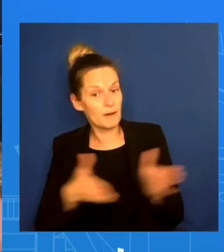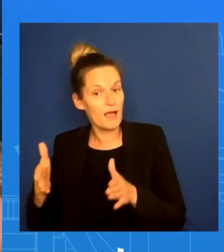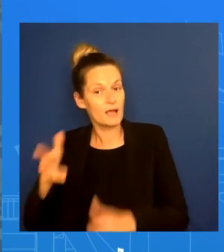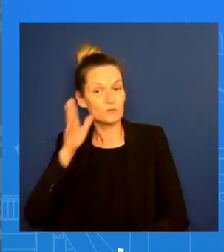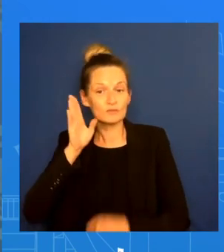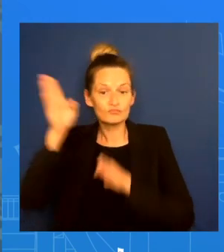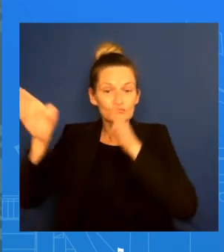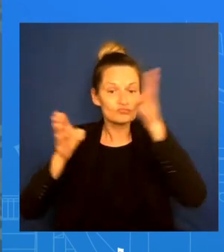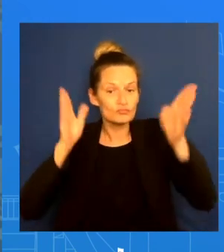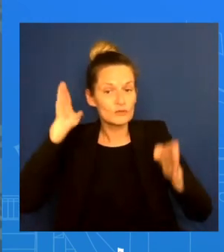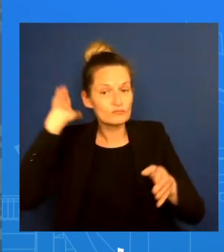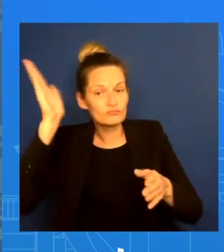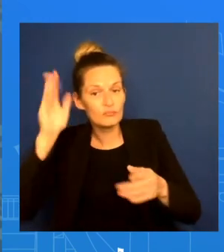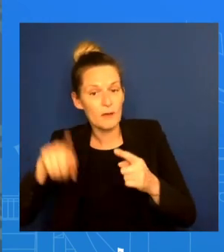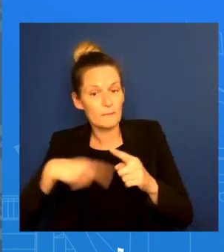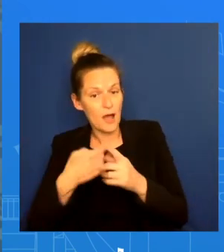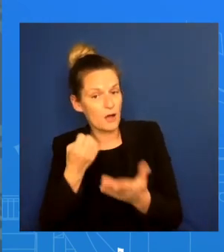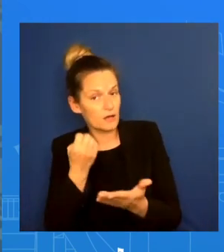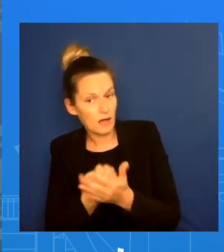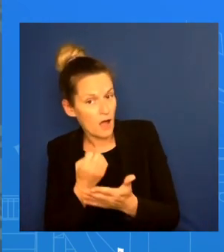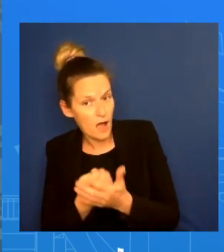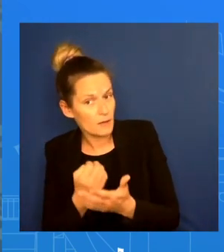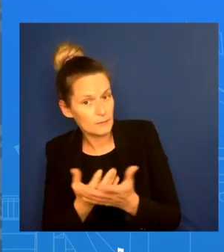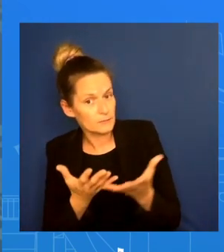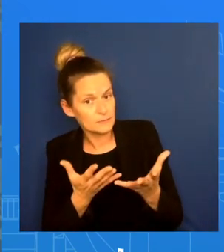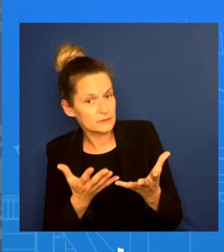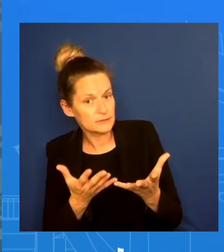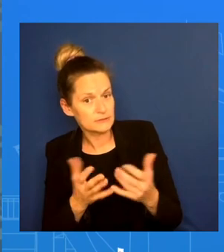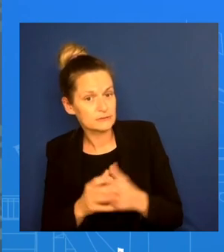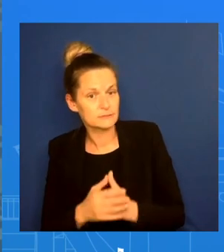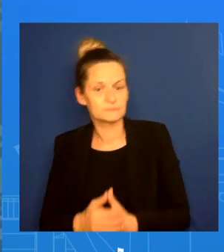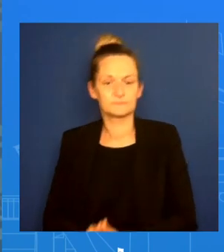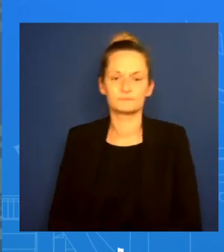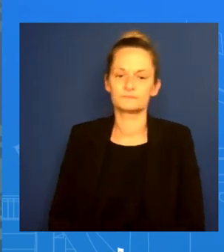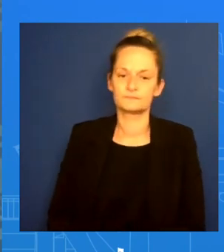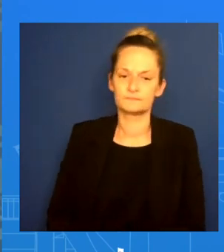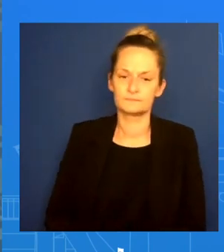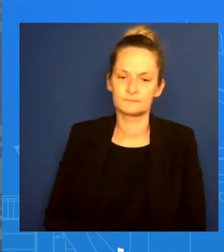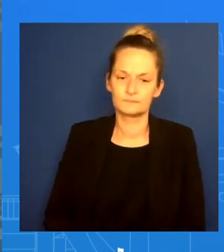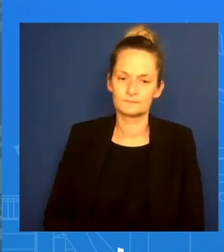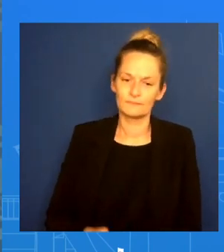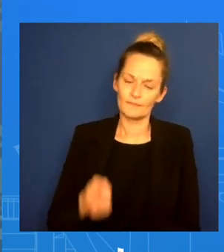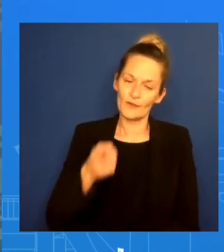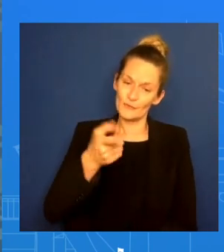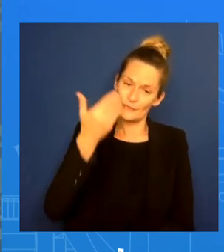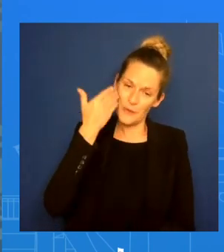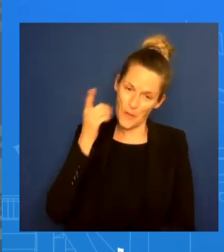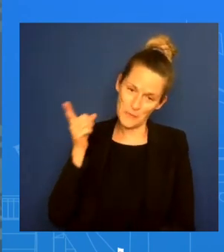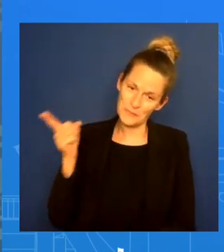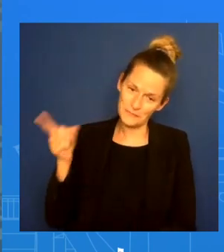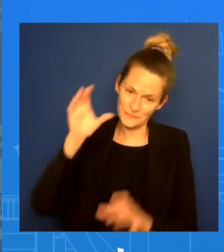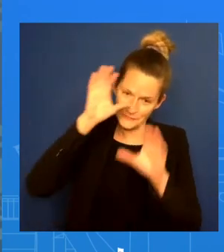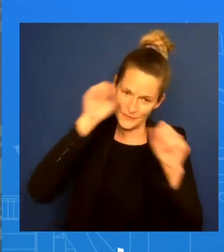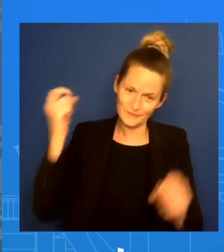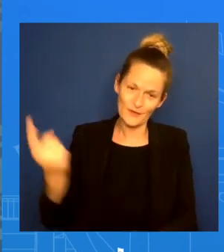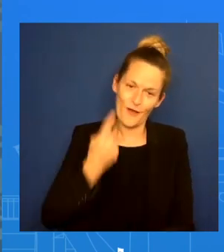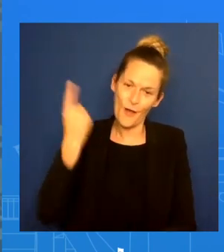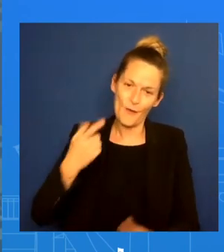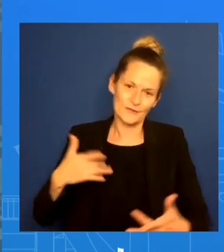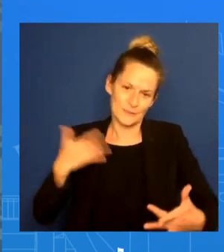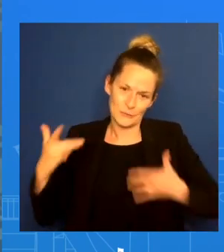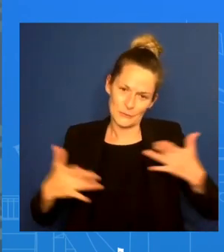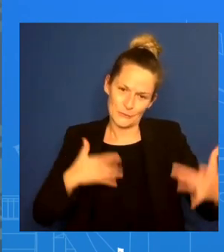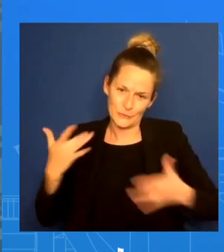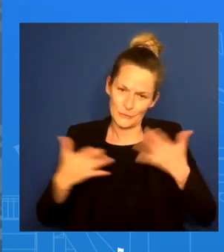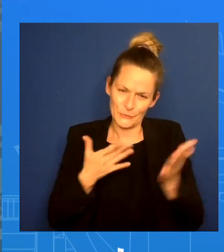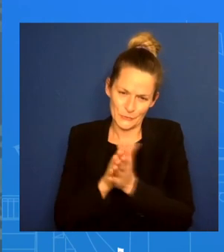As you know, he's always he's always willing and thrilled and excited to go out and talk to the American